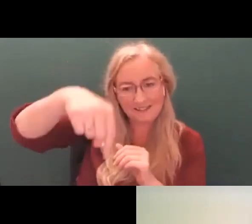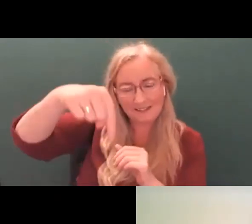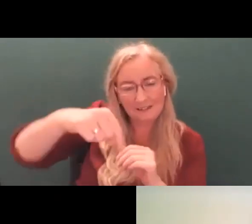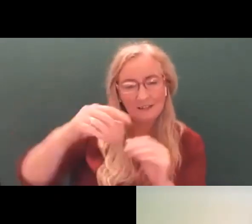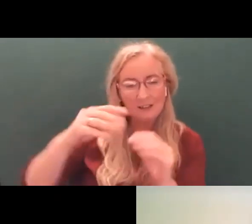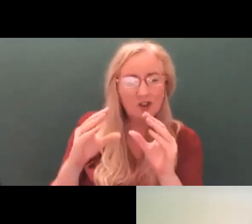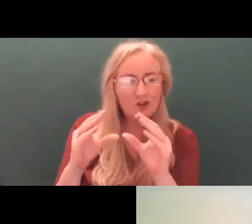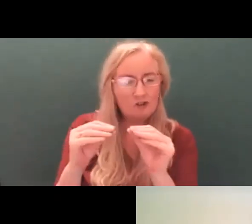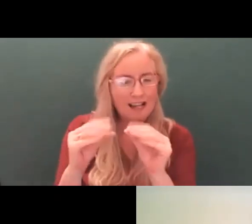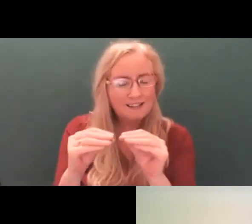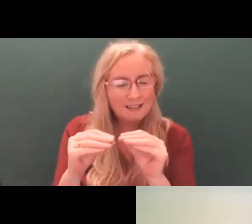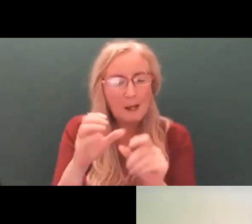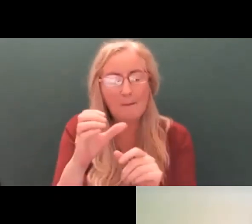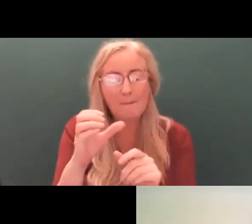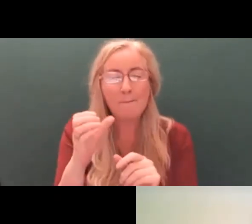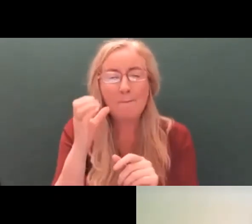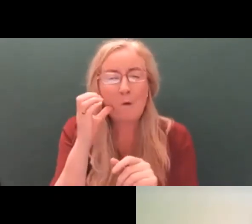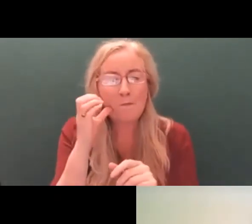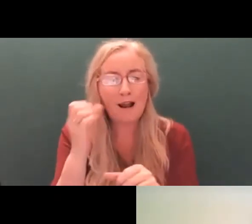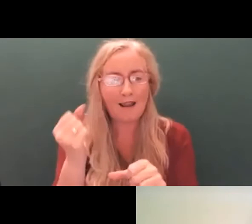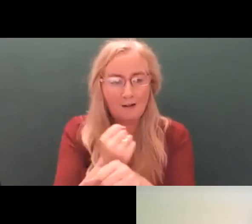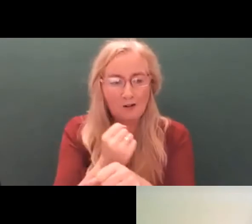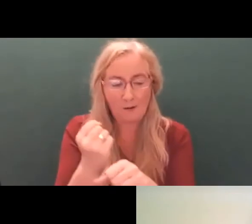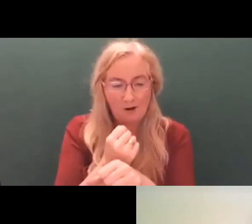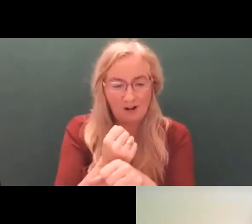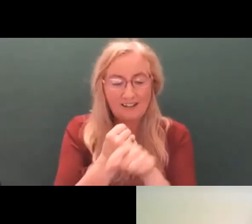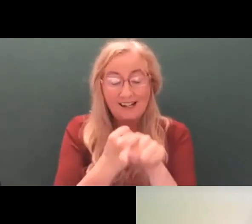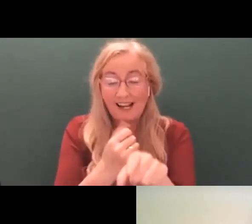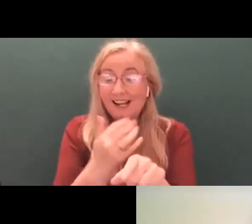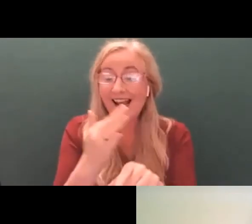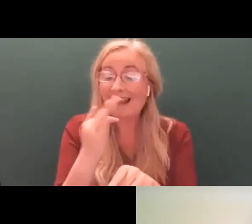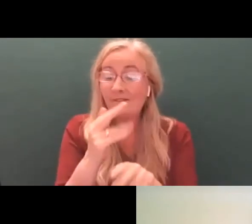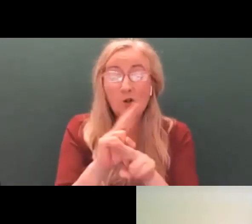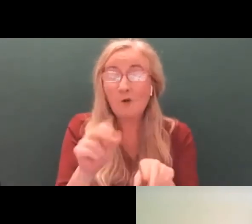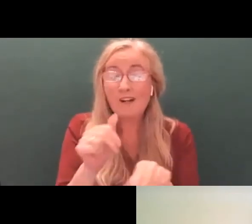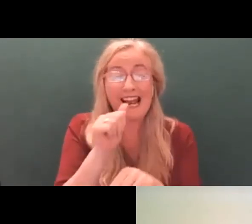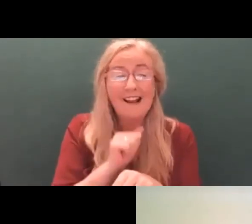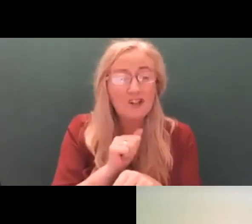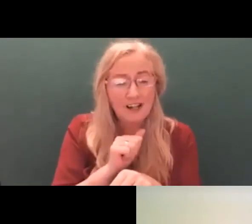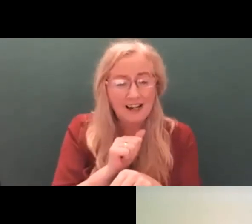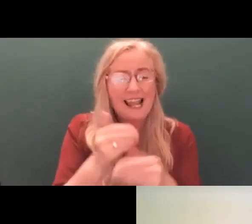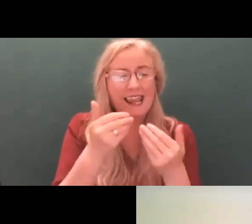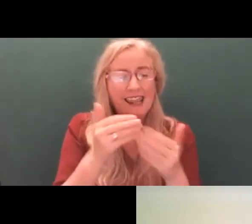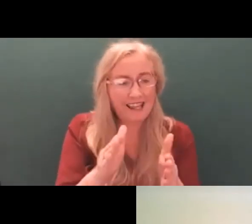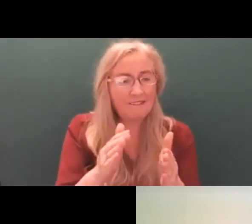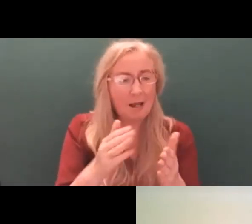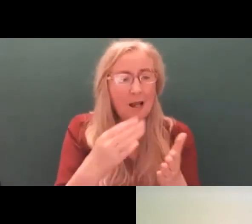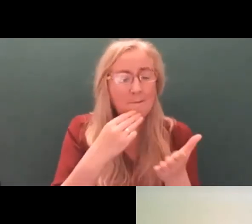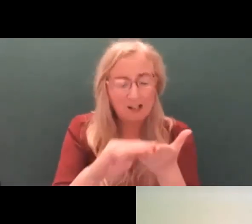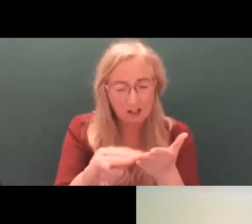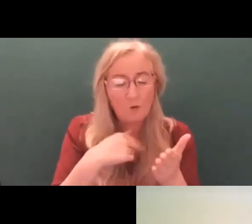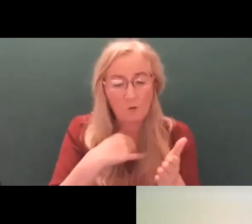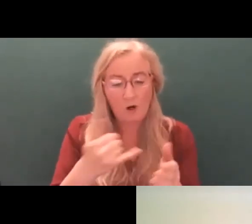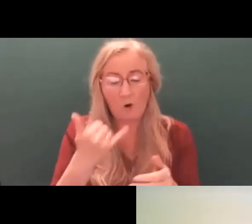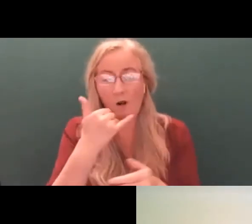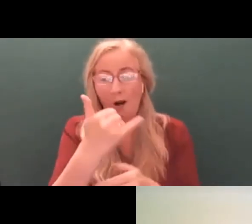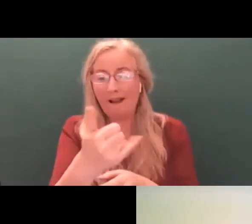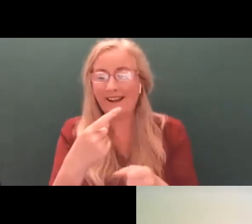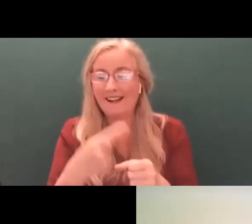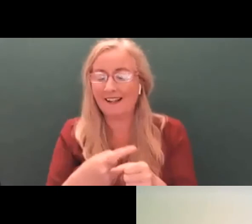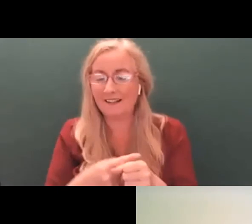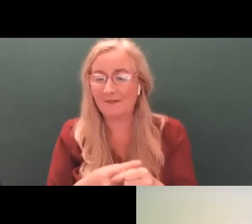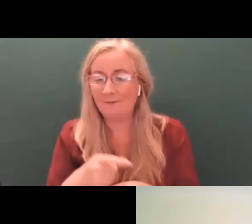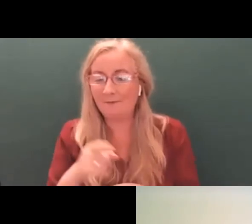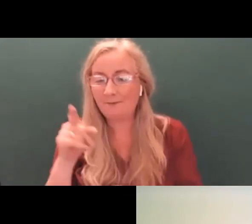It's just a mobile number, and you'll get us at that as well. And if we don't answer, just leave a voicemail and we'll phone you back. Because as I